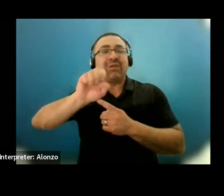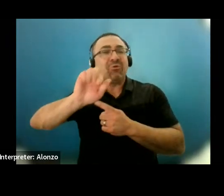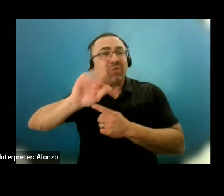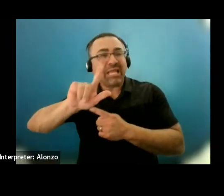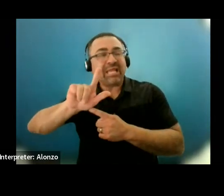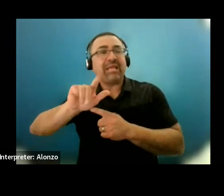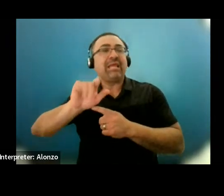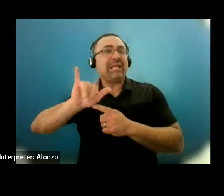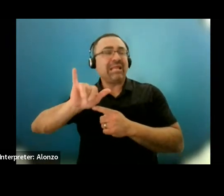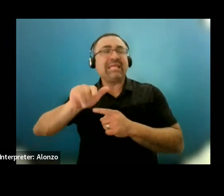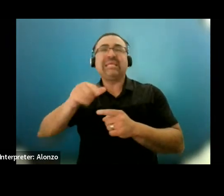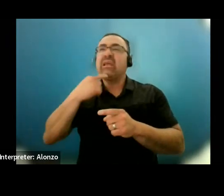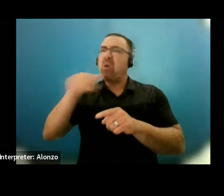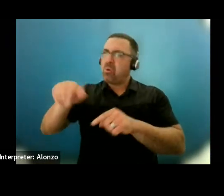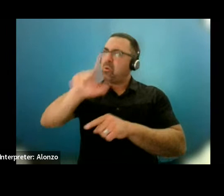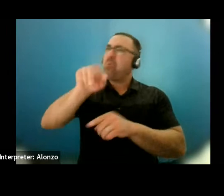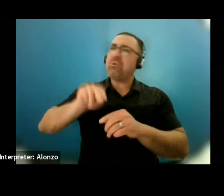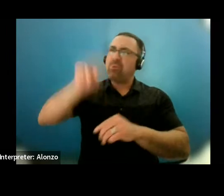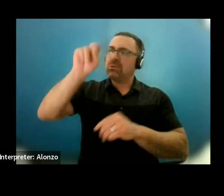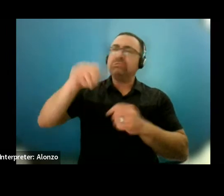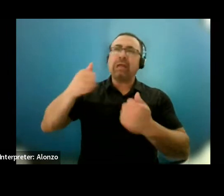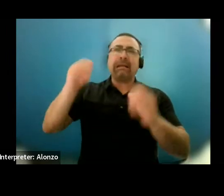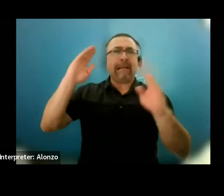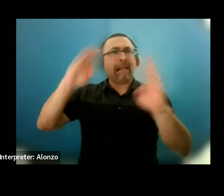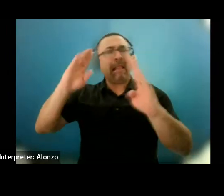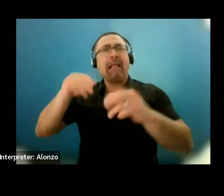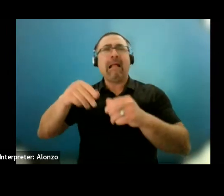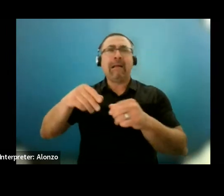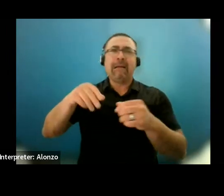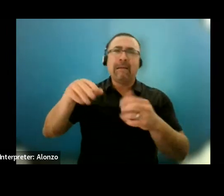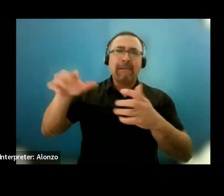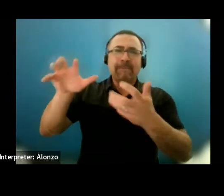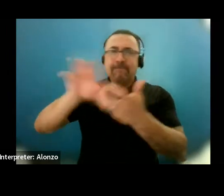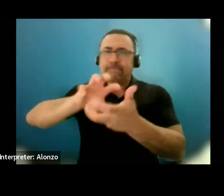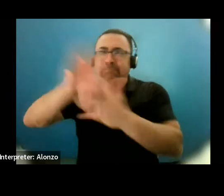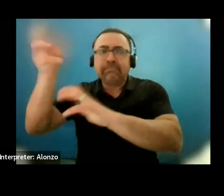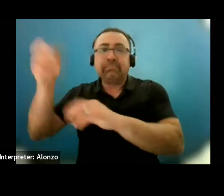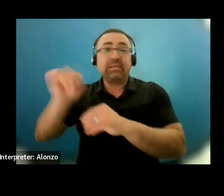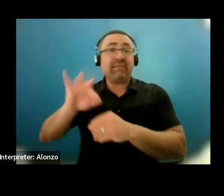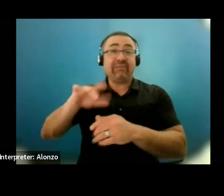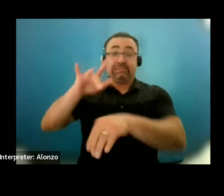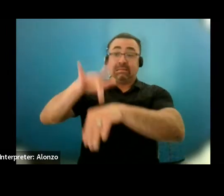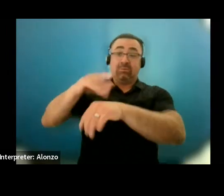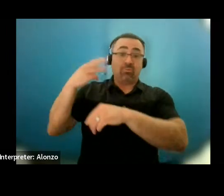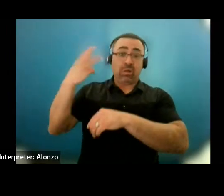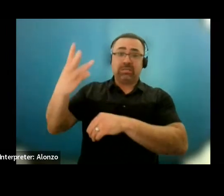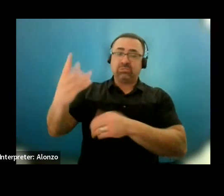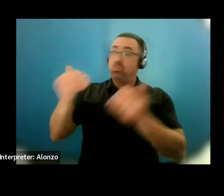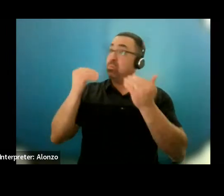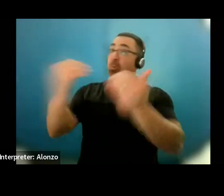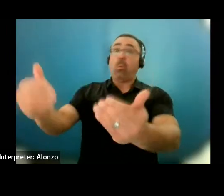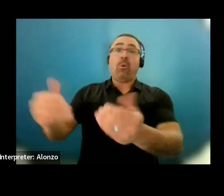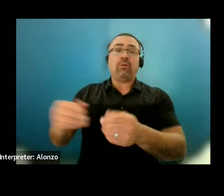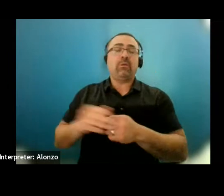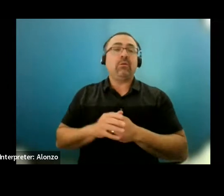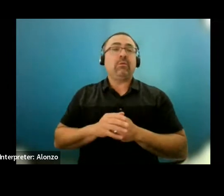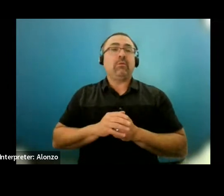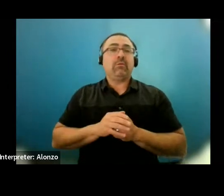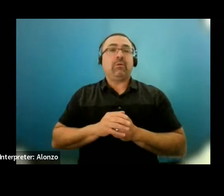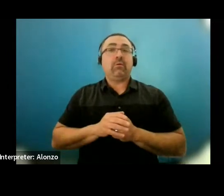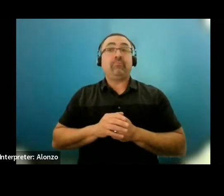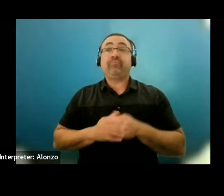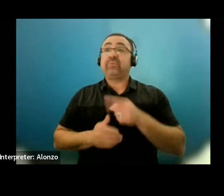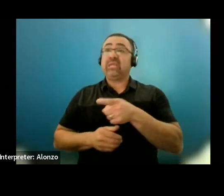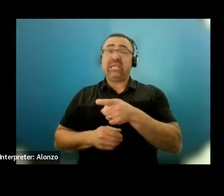go north, and I want you to cause as much trouble as you can along the way. If you can get to Washington, go for it." Now, the thing is, he had